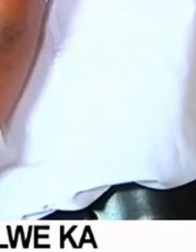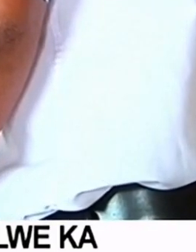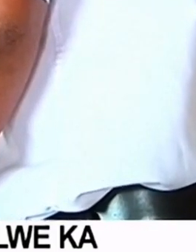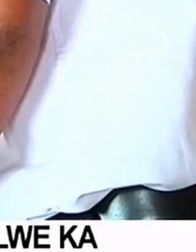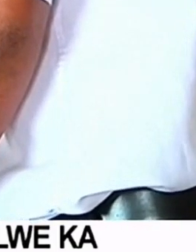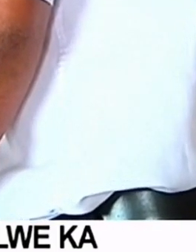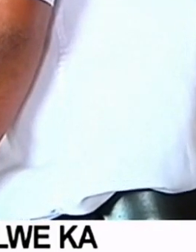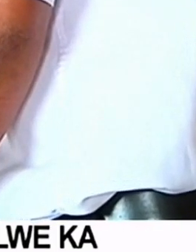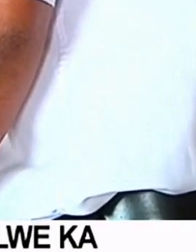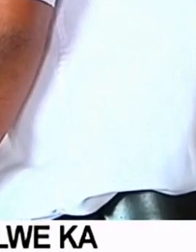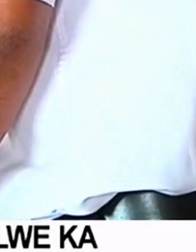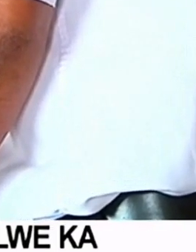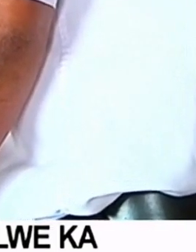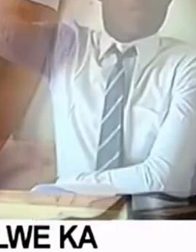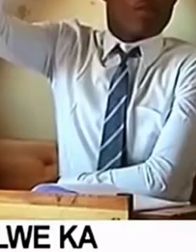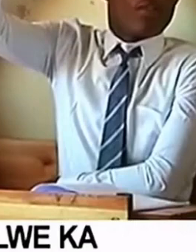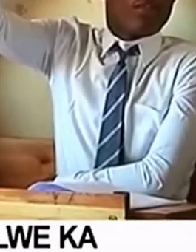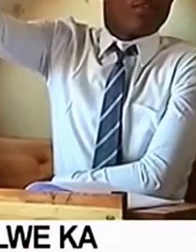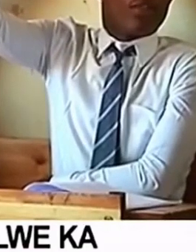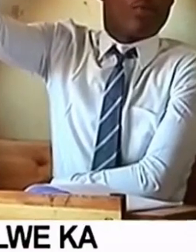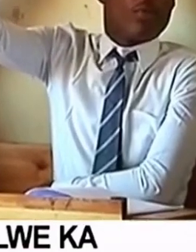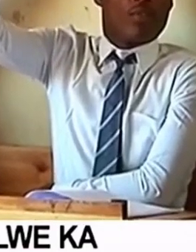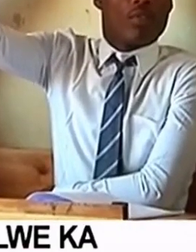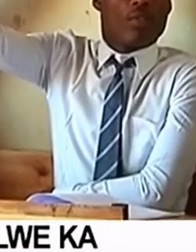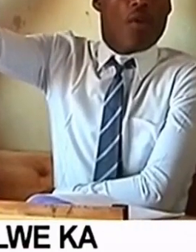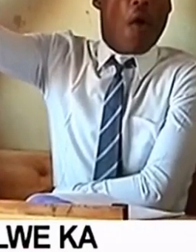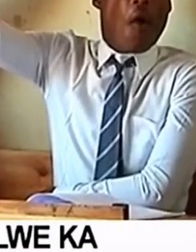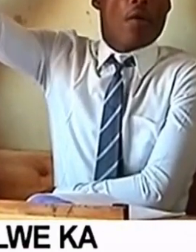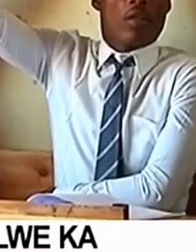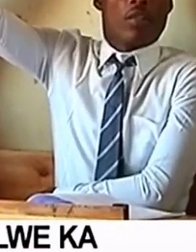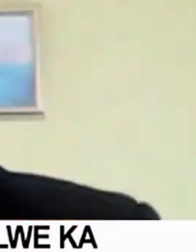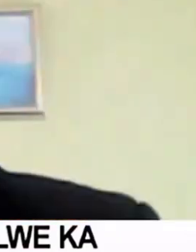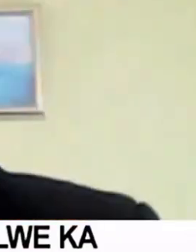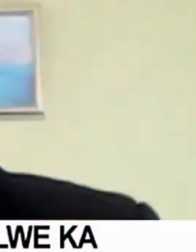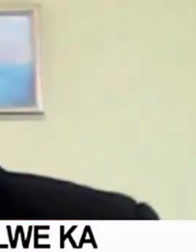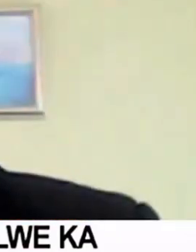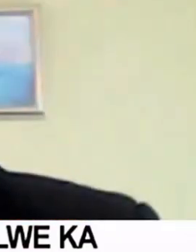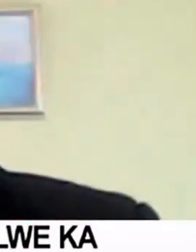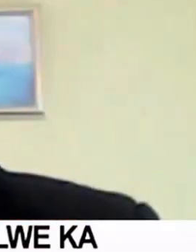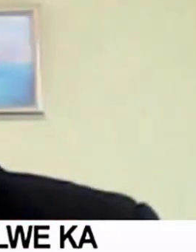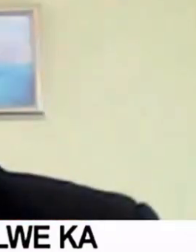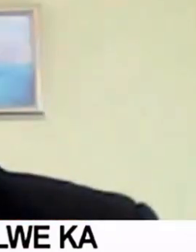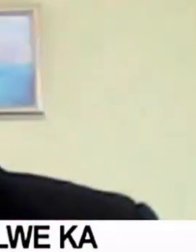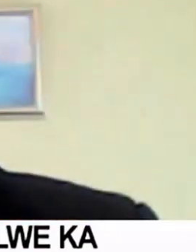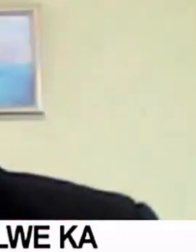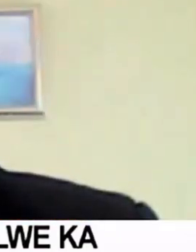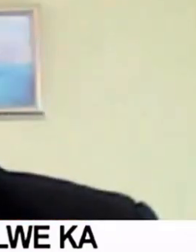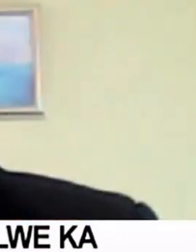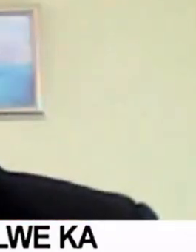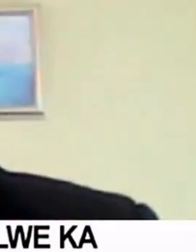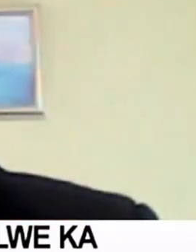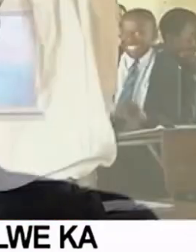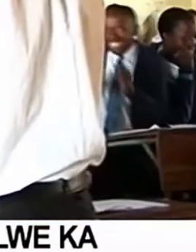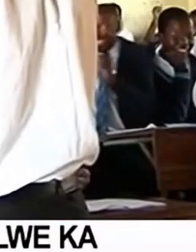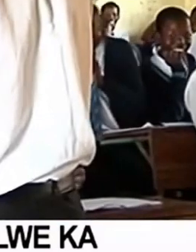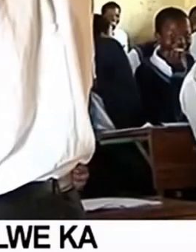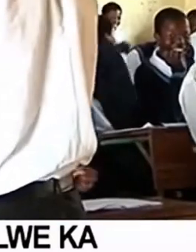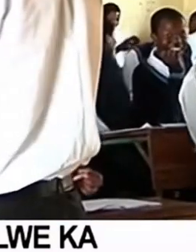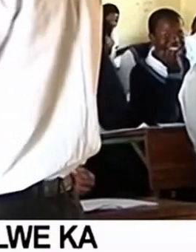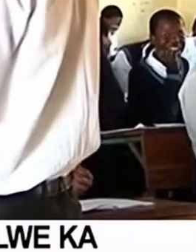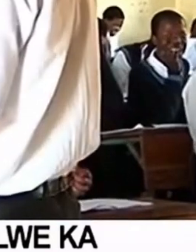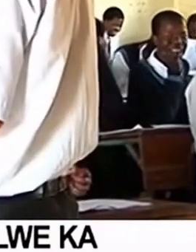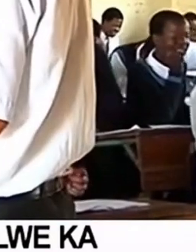in more personnel. They can open a full scale in April in the second term of 2022. Ga